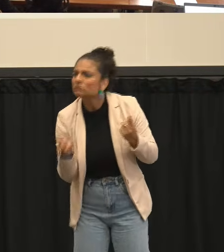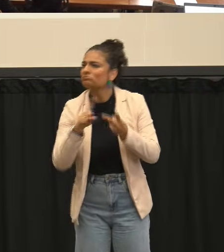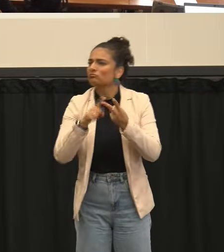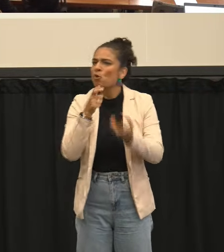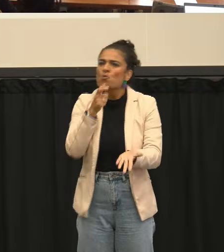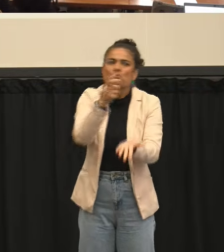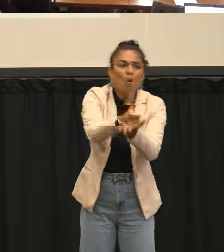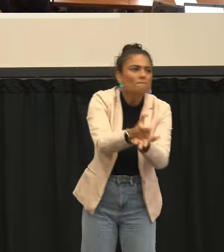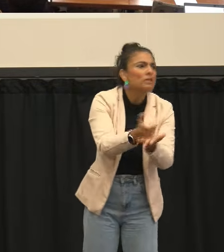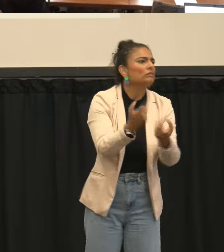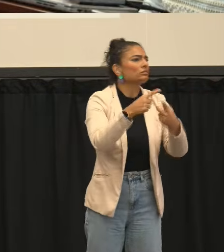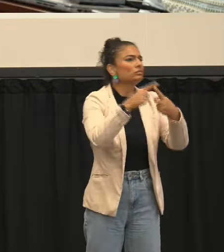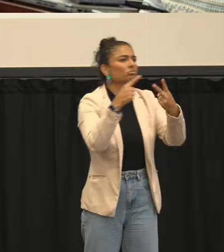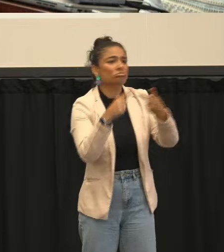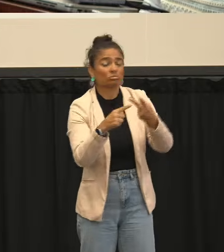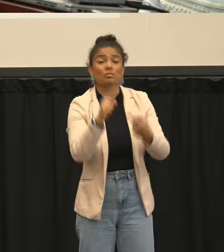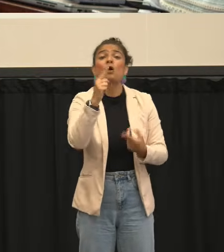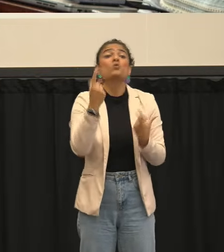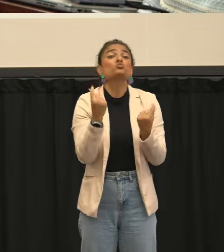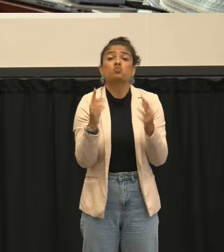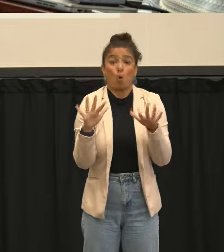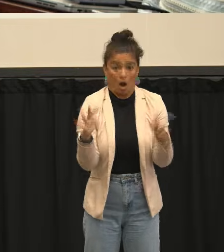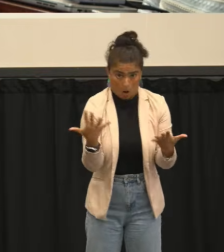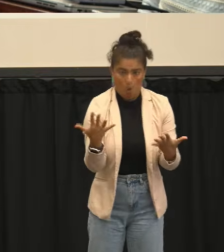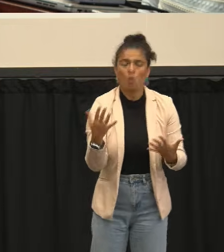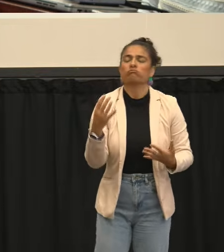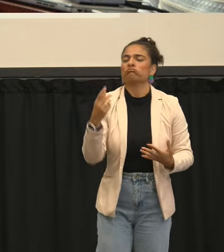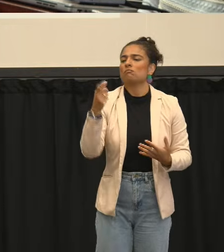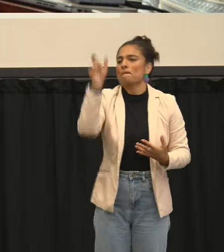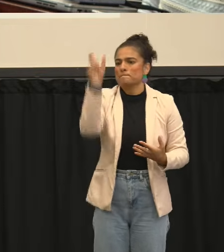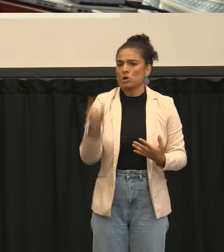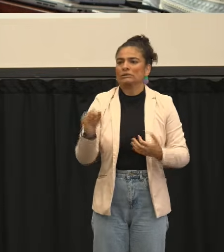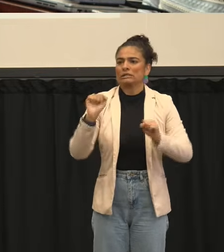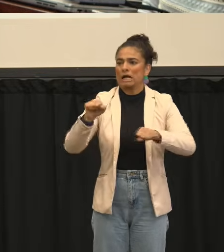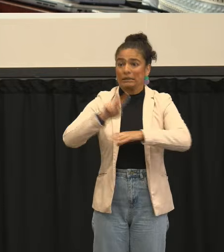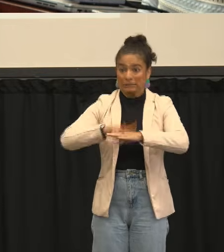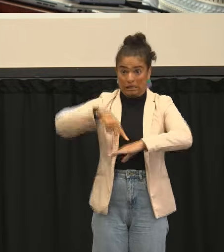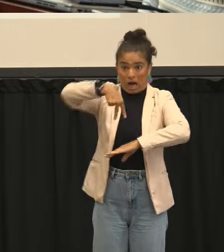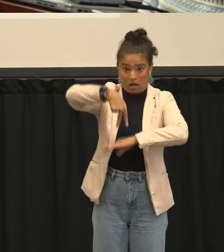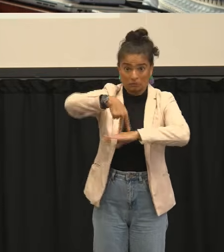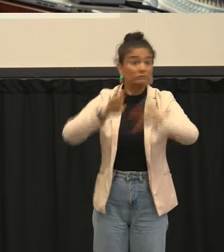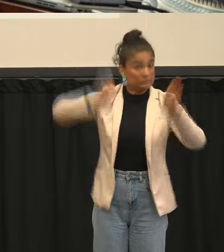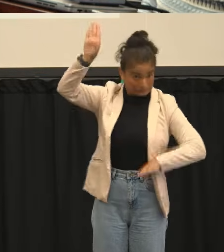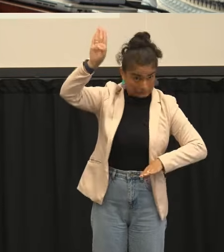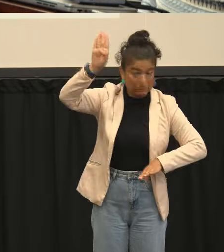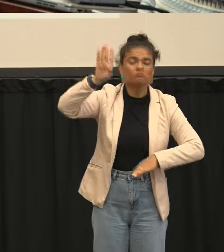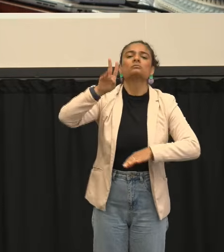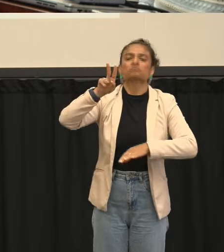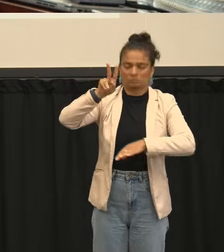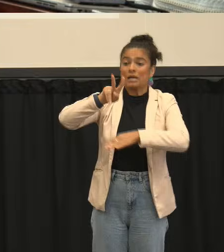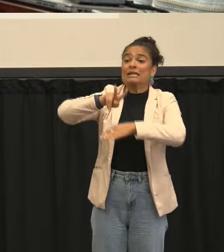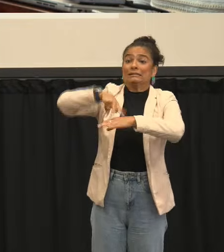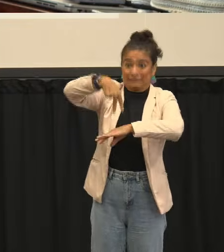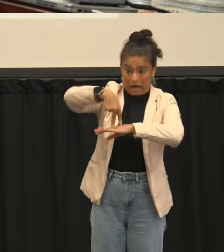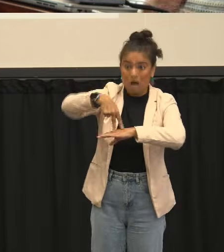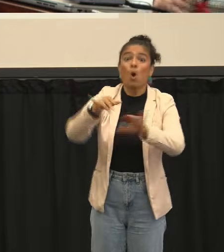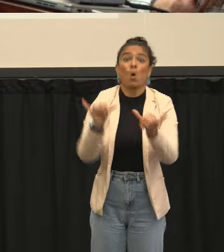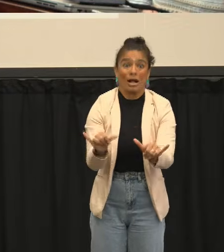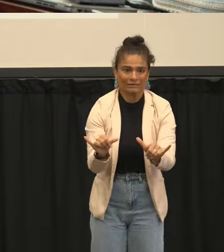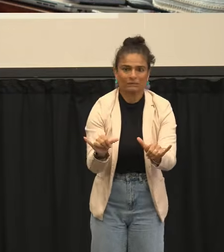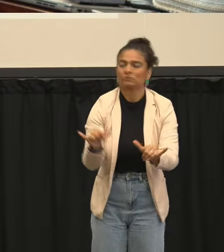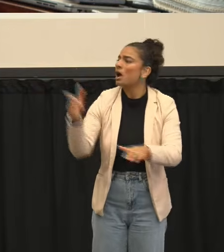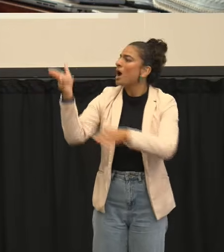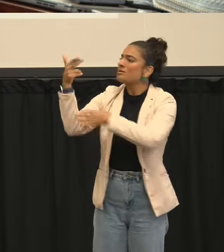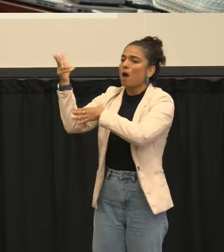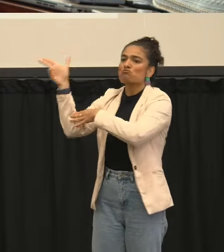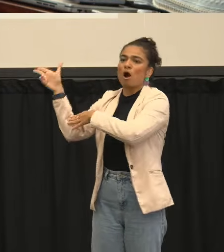If you have a burning question, if you have a burning comment that you'd like to contribute at this point, please make sure that you stand. You put your hand up.